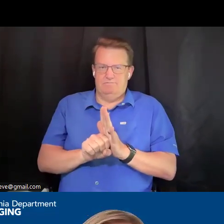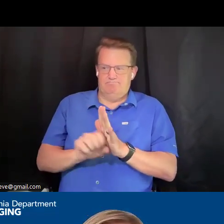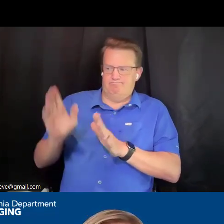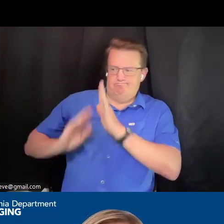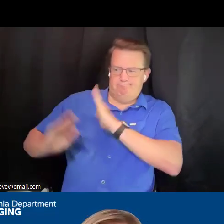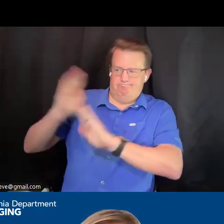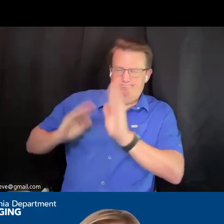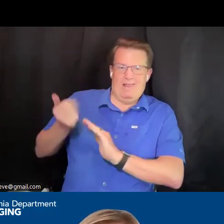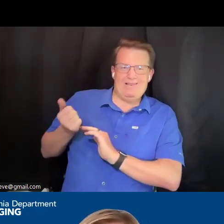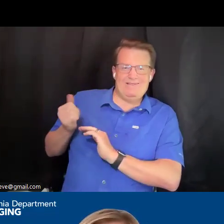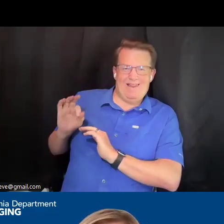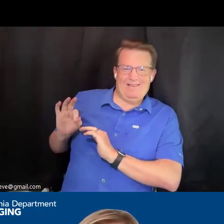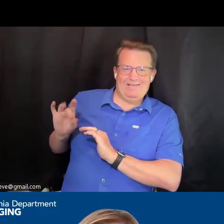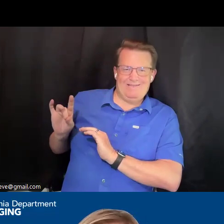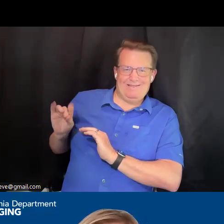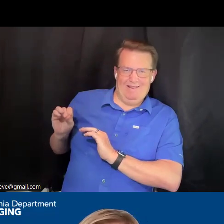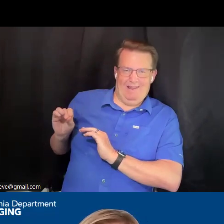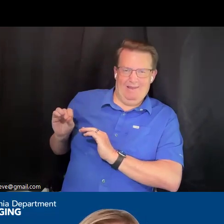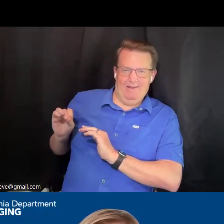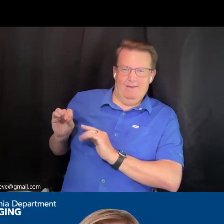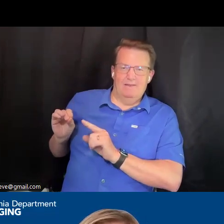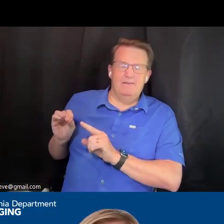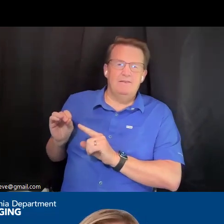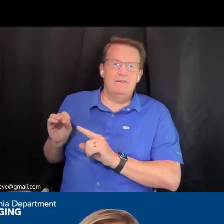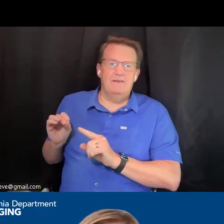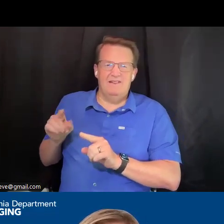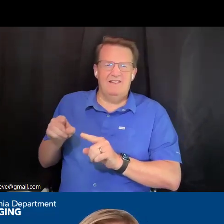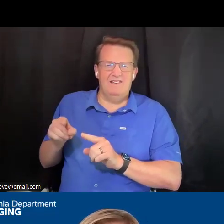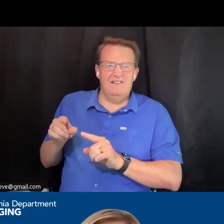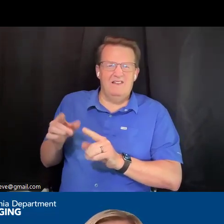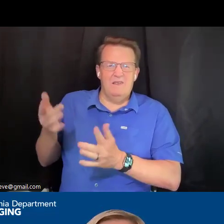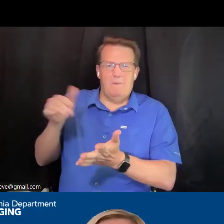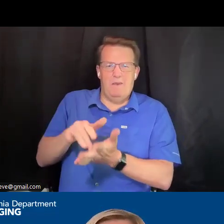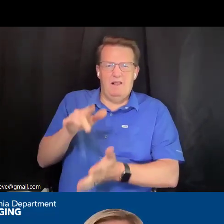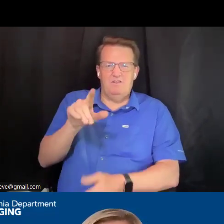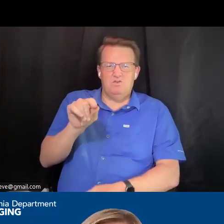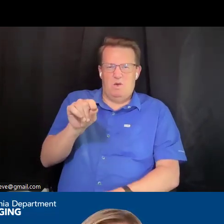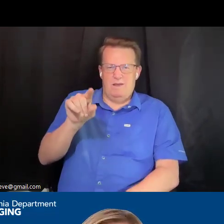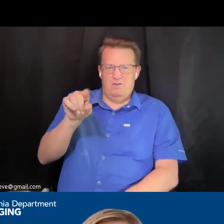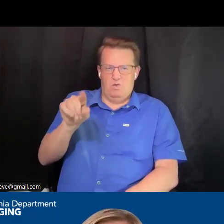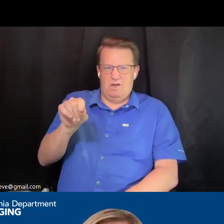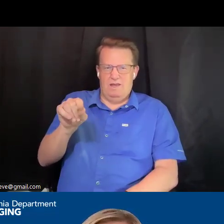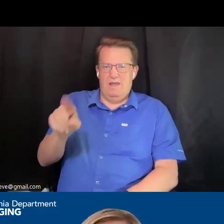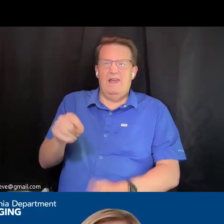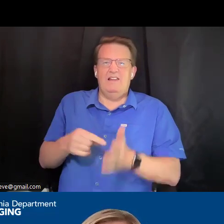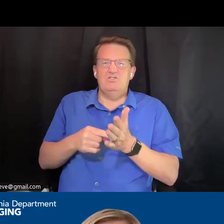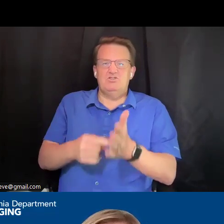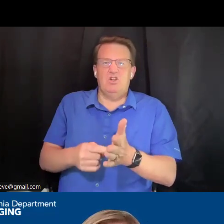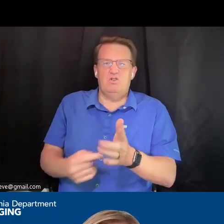also has a fairly recent touch point in the middle column of 2020, and it projects out to the